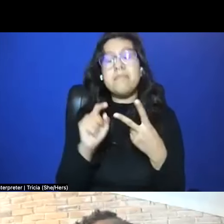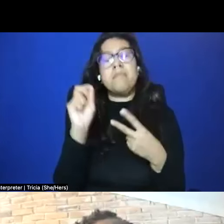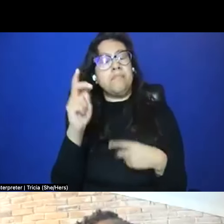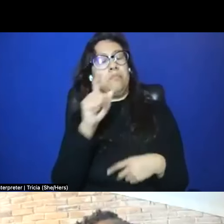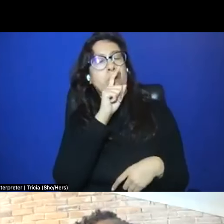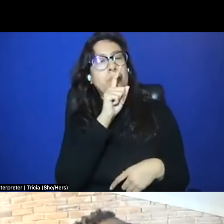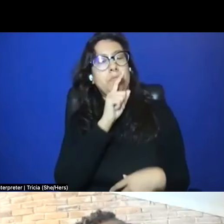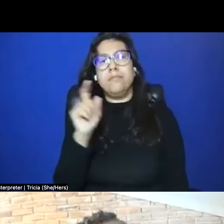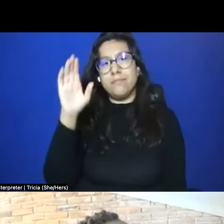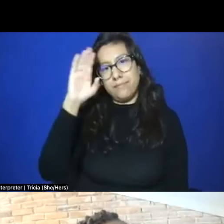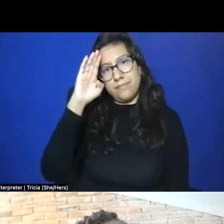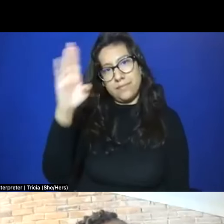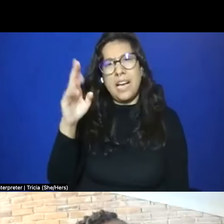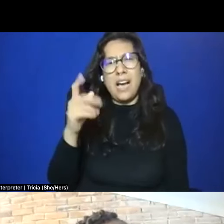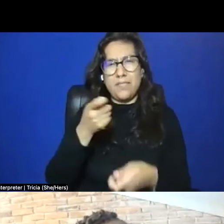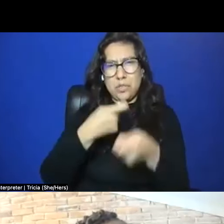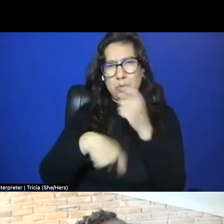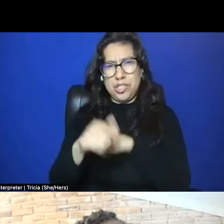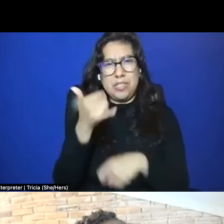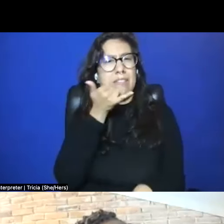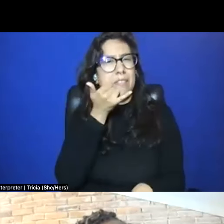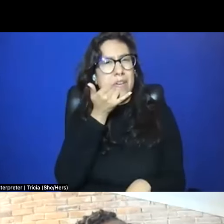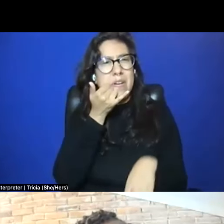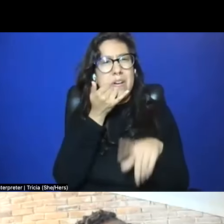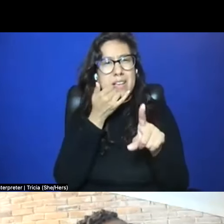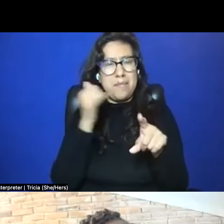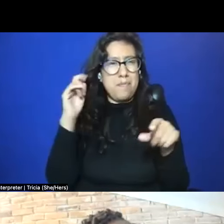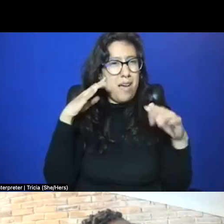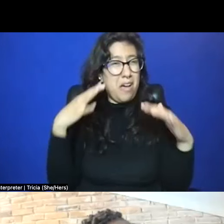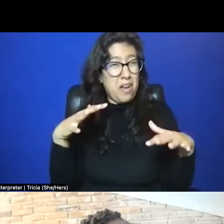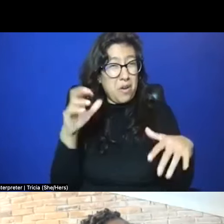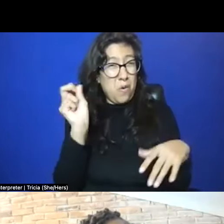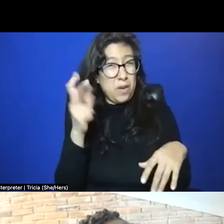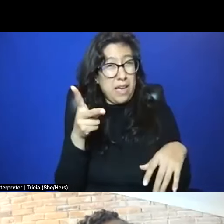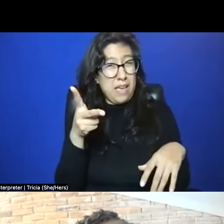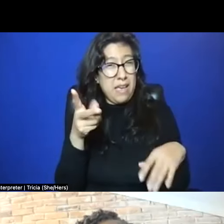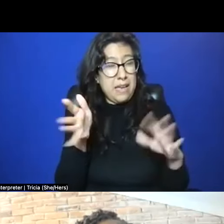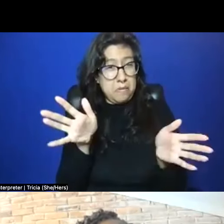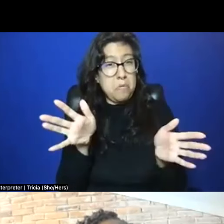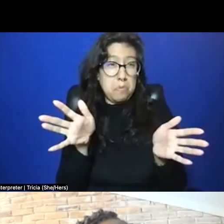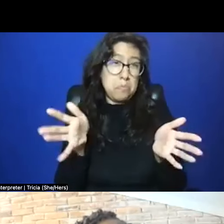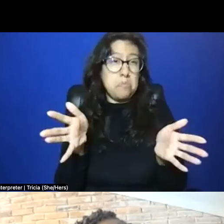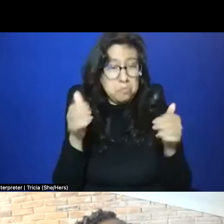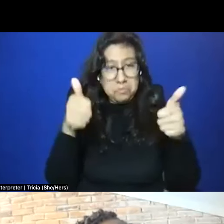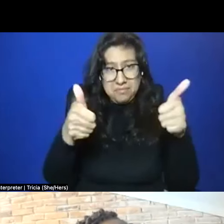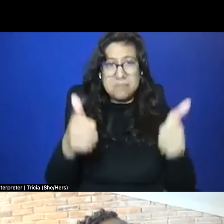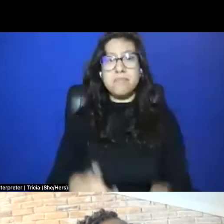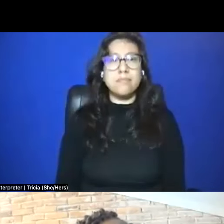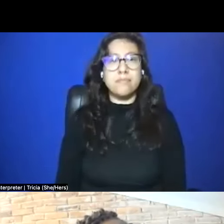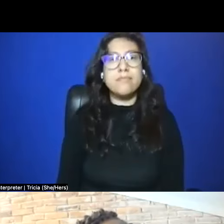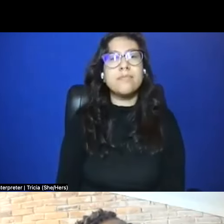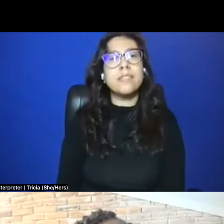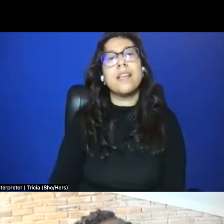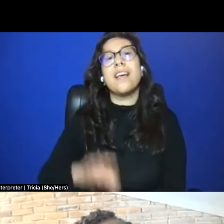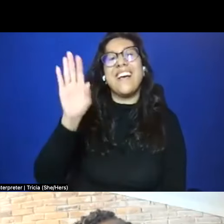jump in. I have to switch to the phone. So is my audio okay? Great.